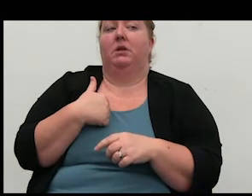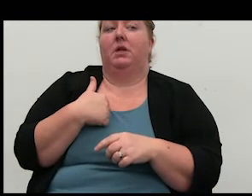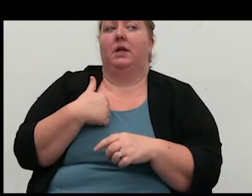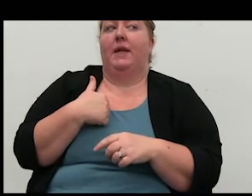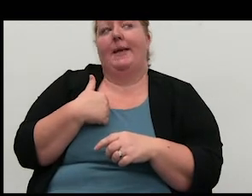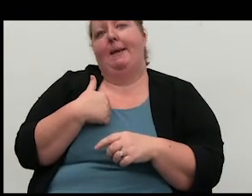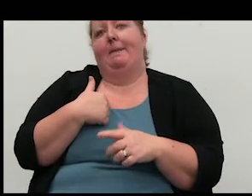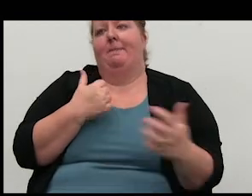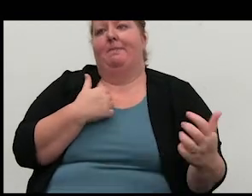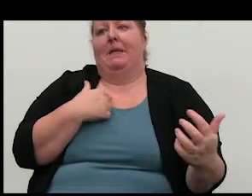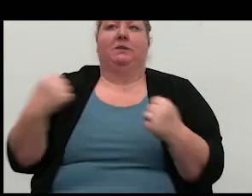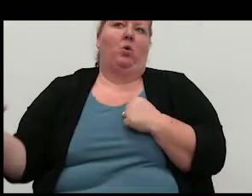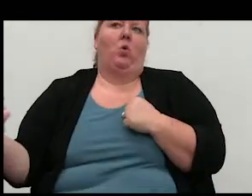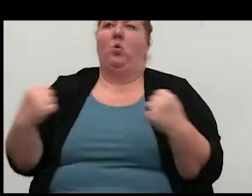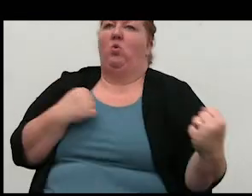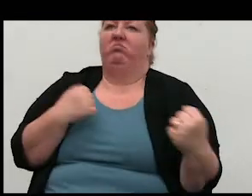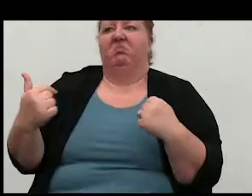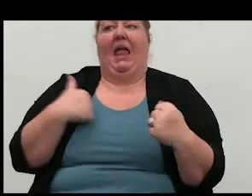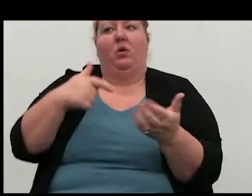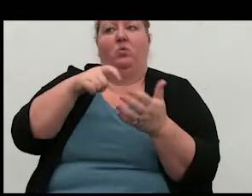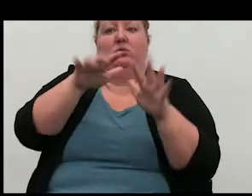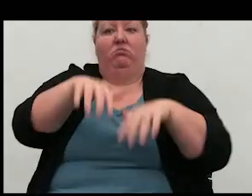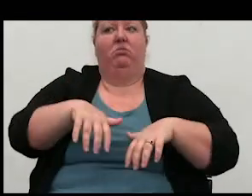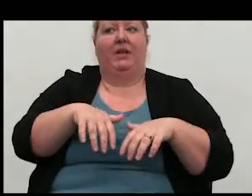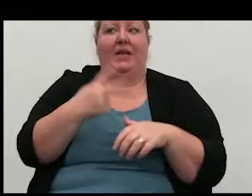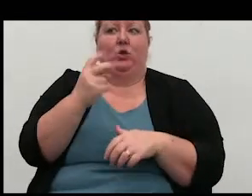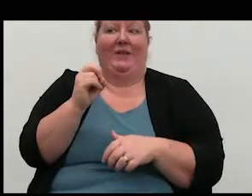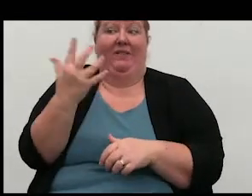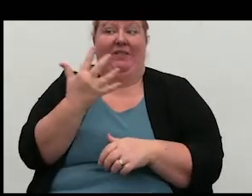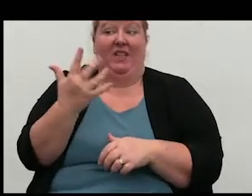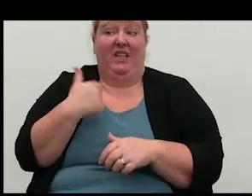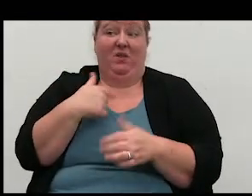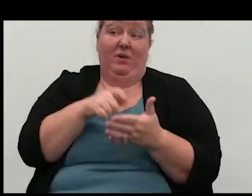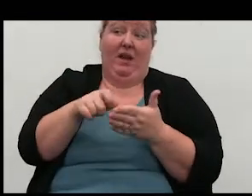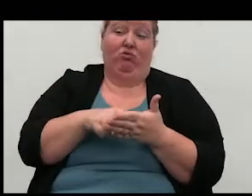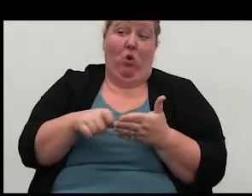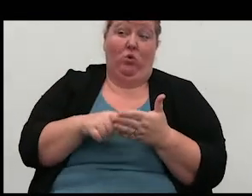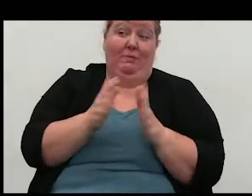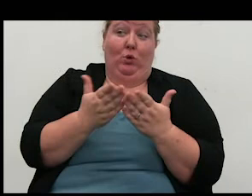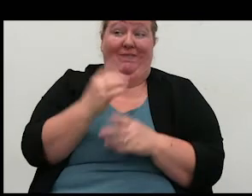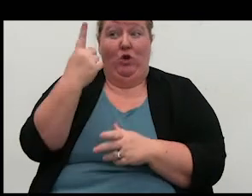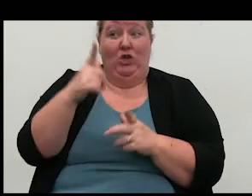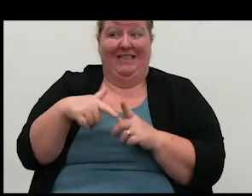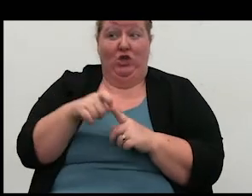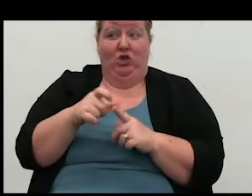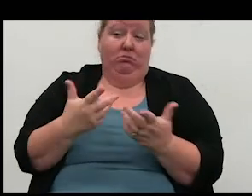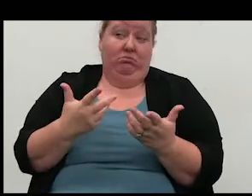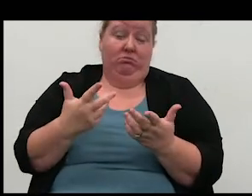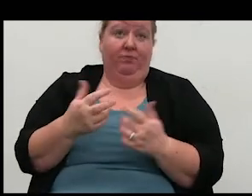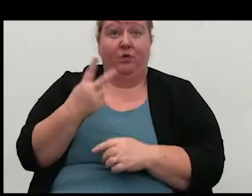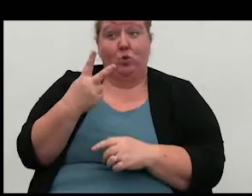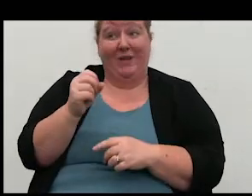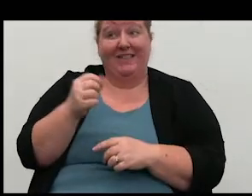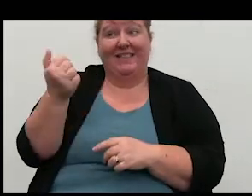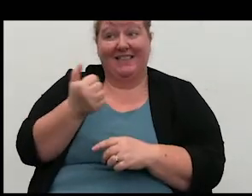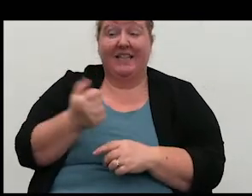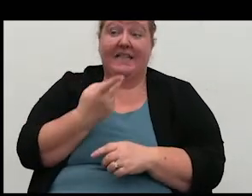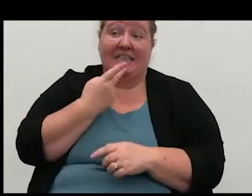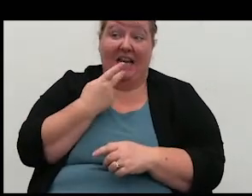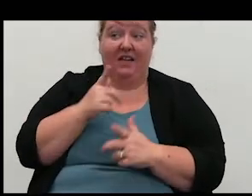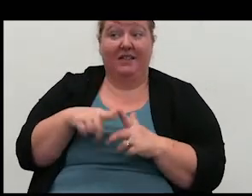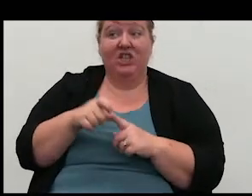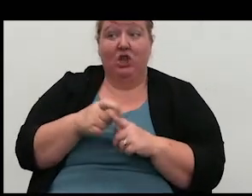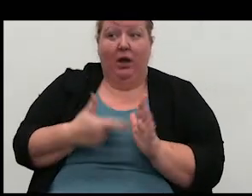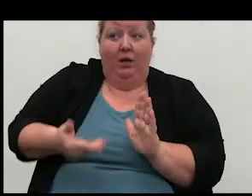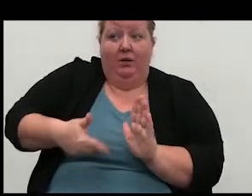I'm a bit torn about this. I was writing about this in 2015 when I wrote the first edition of the book. In 2016, the second edition, I